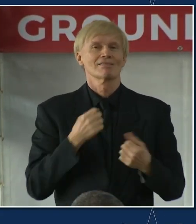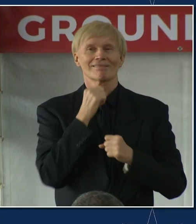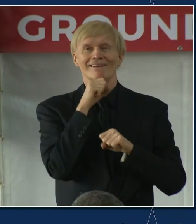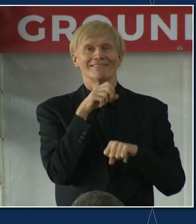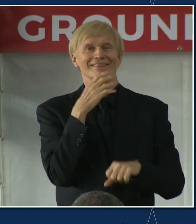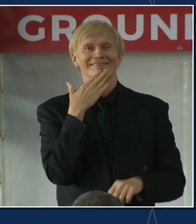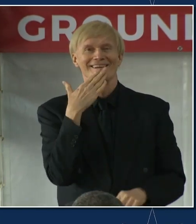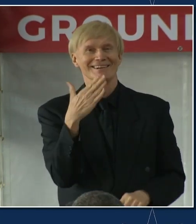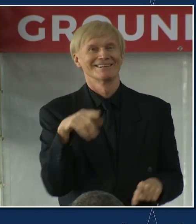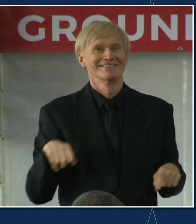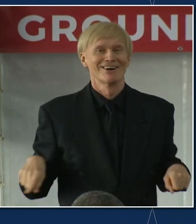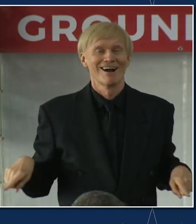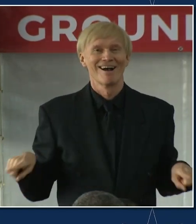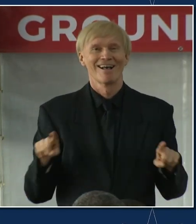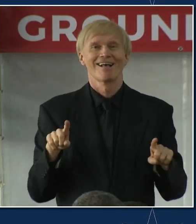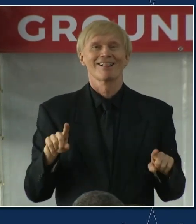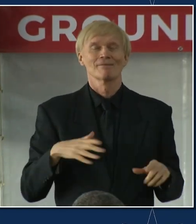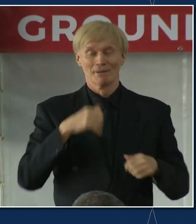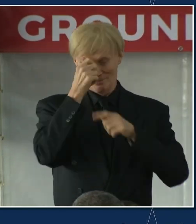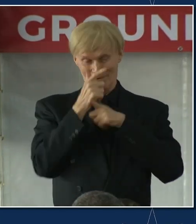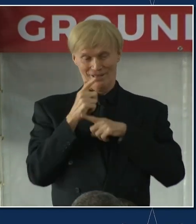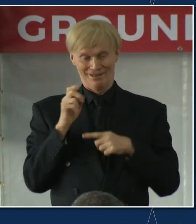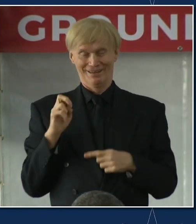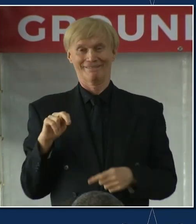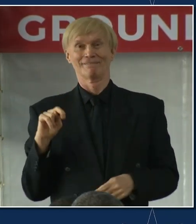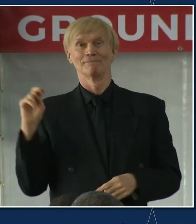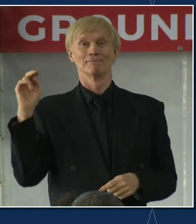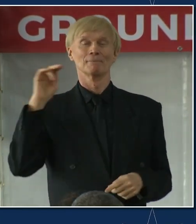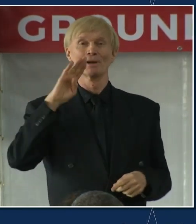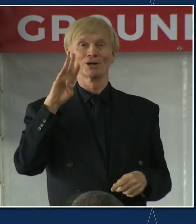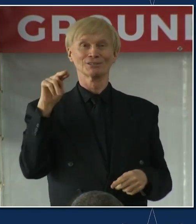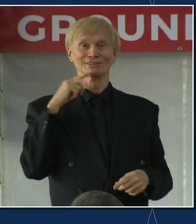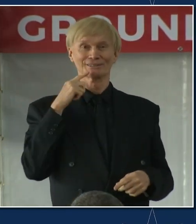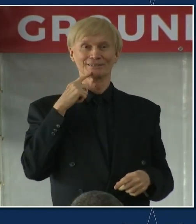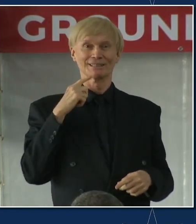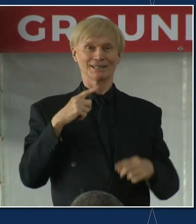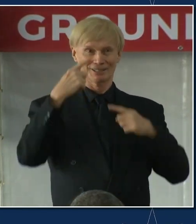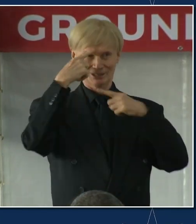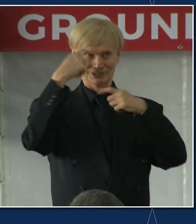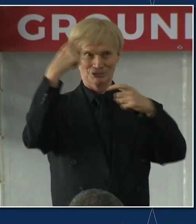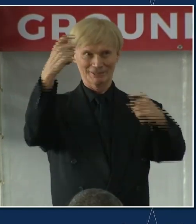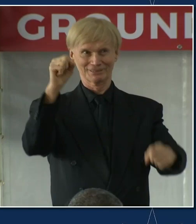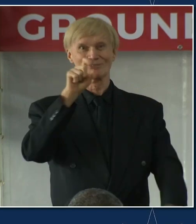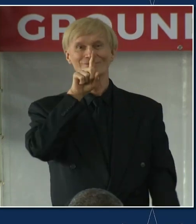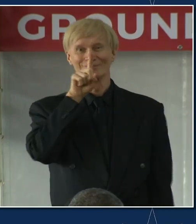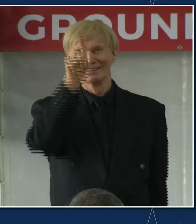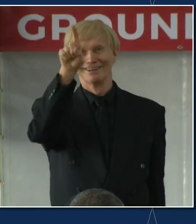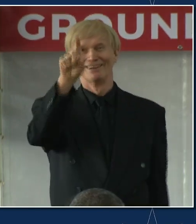all. As my brother Kenny Burns would say, the dream is real.